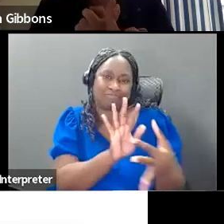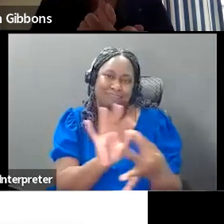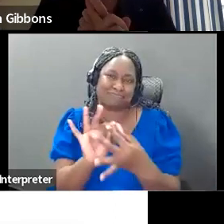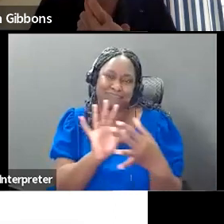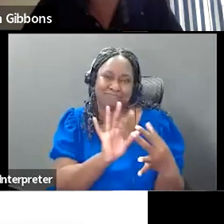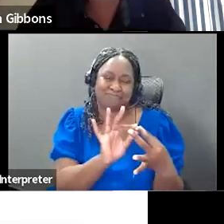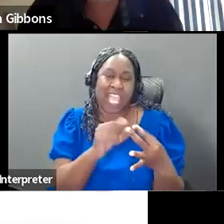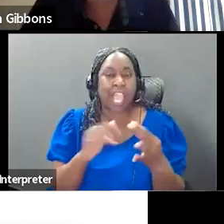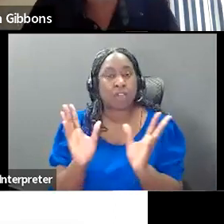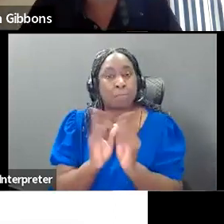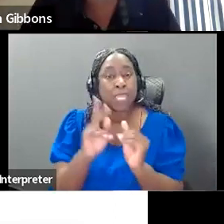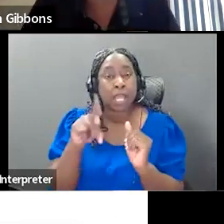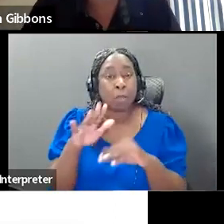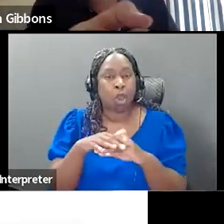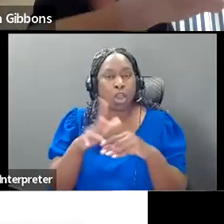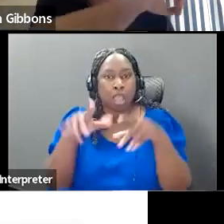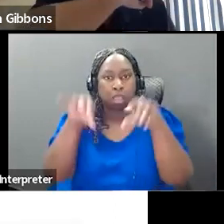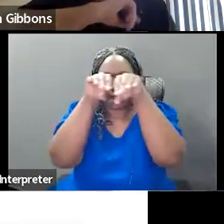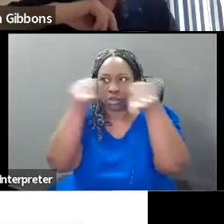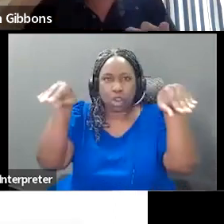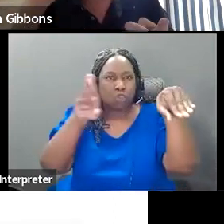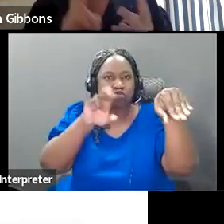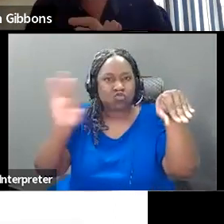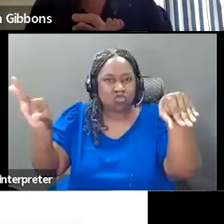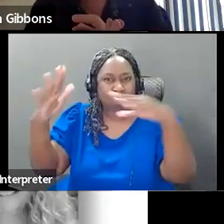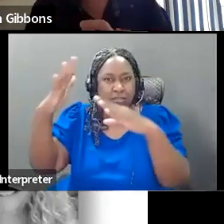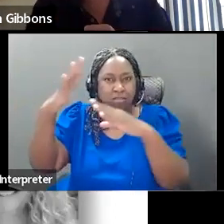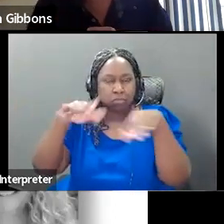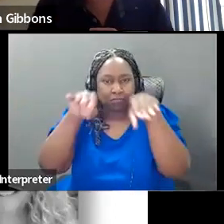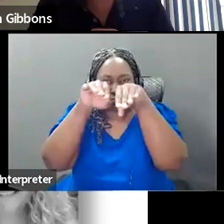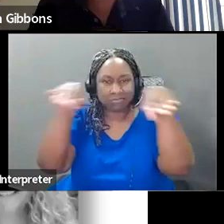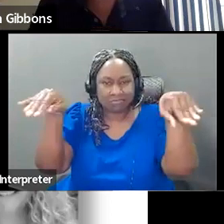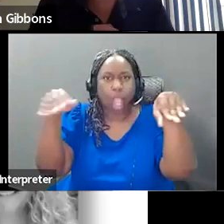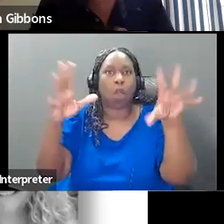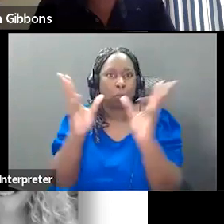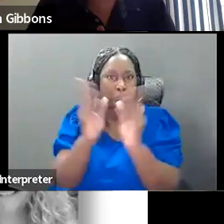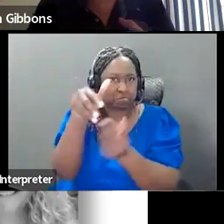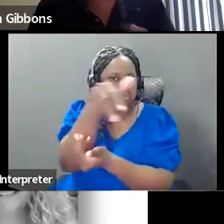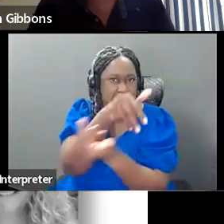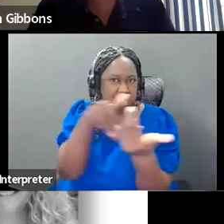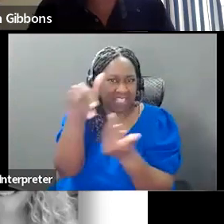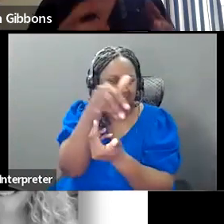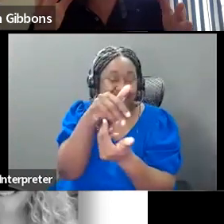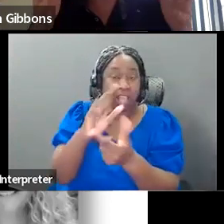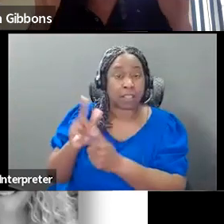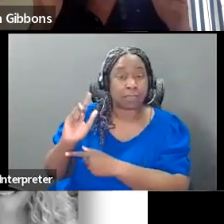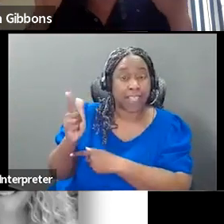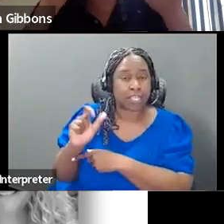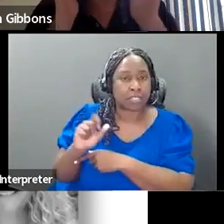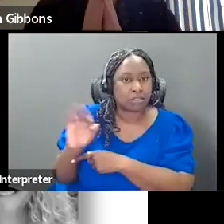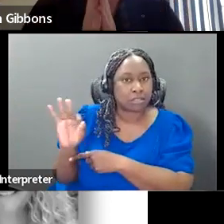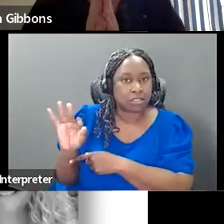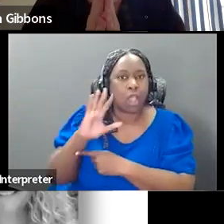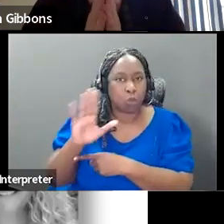up. I think it's a rooftop thing, which sounds pretty social and fun. And there's the link. And then our friends in San Francisco, a little bit later on, are going to be gathering up all these healthy,